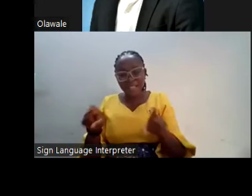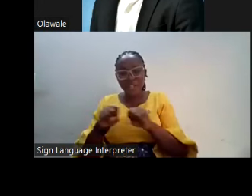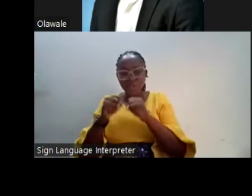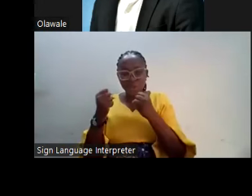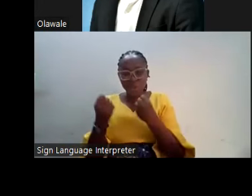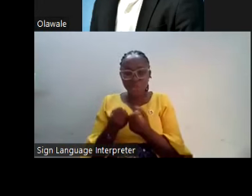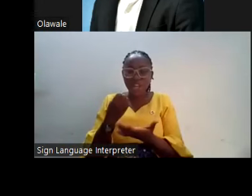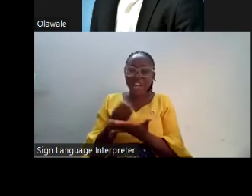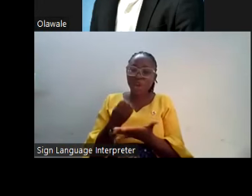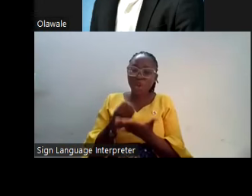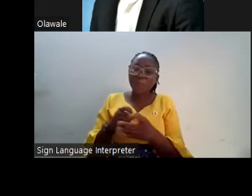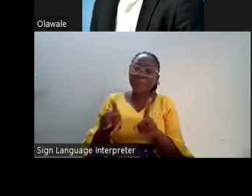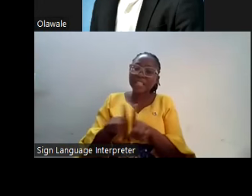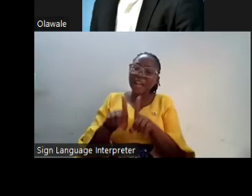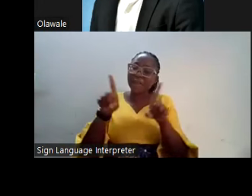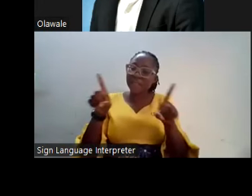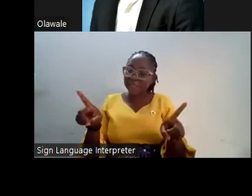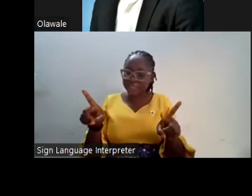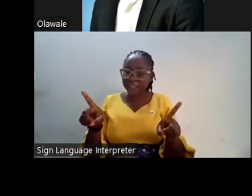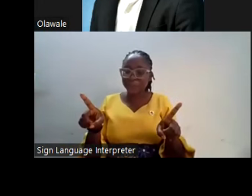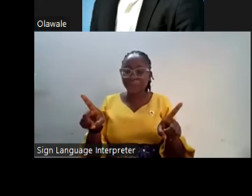socioeconomic diversity,